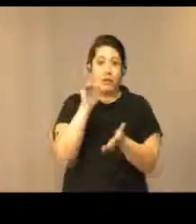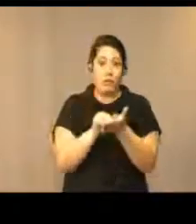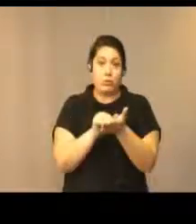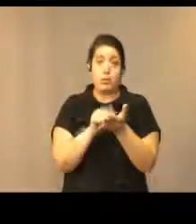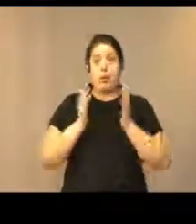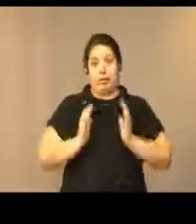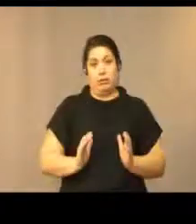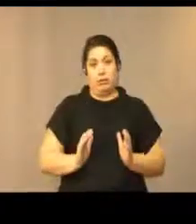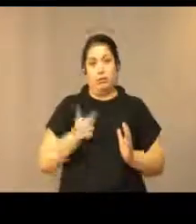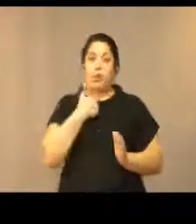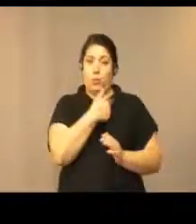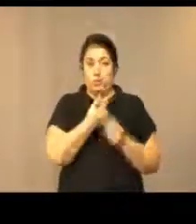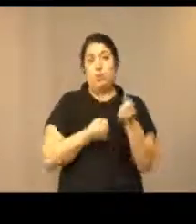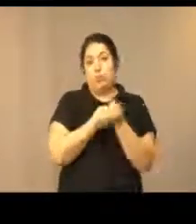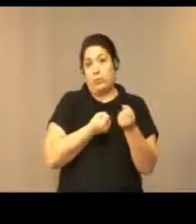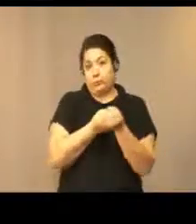client files.